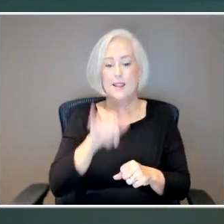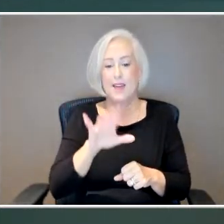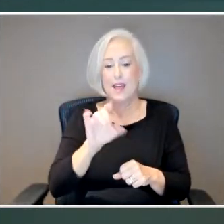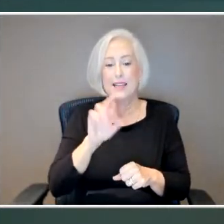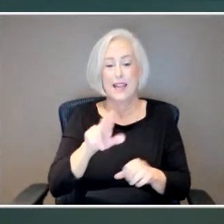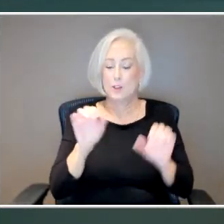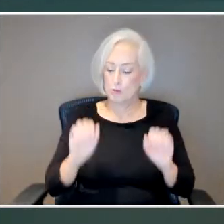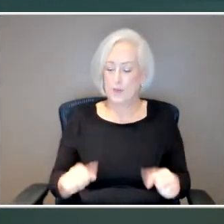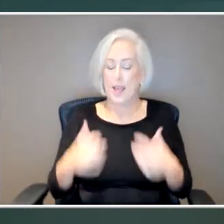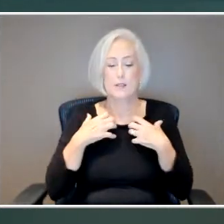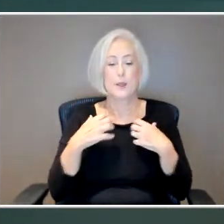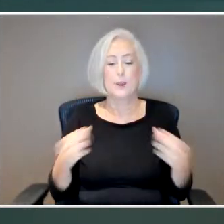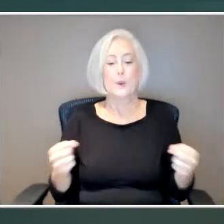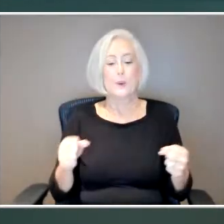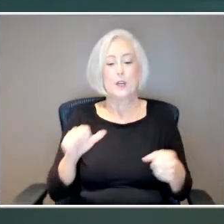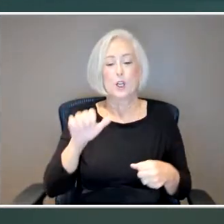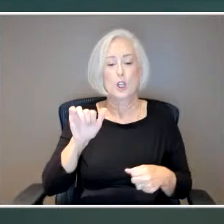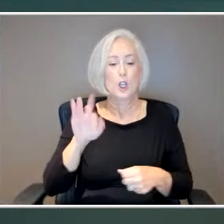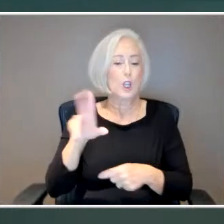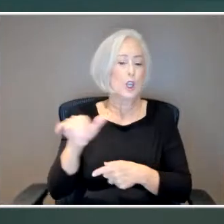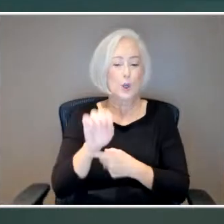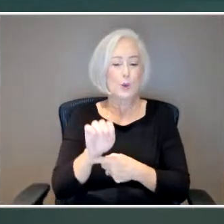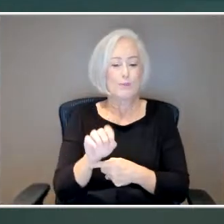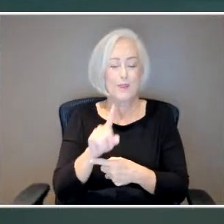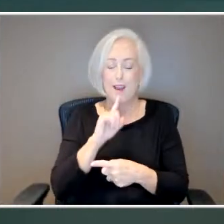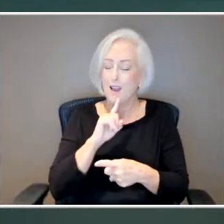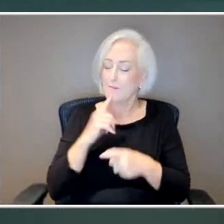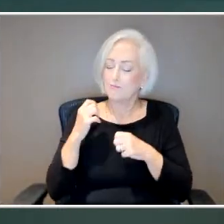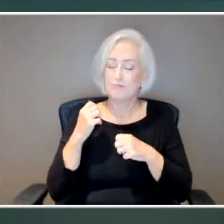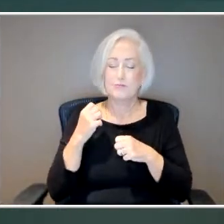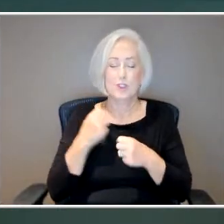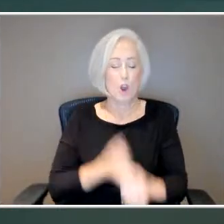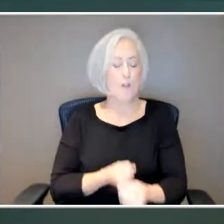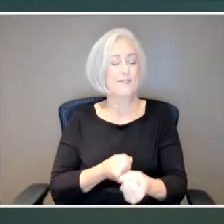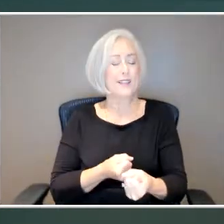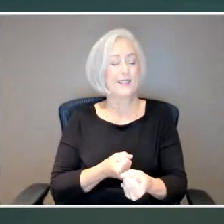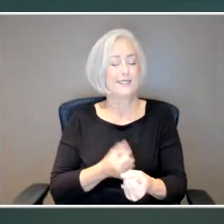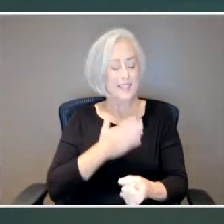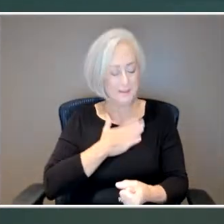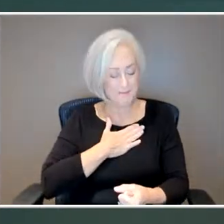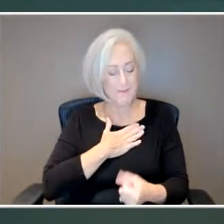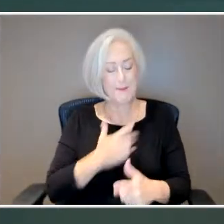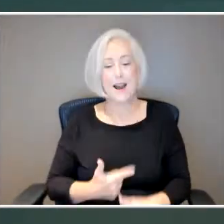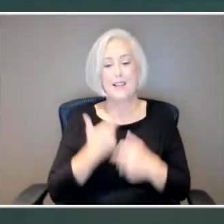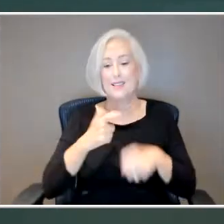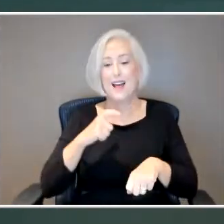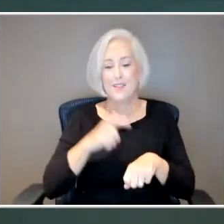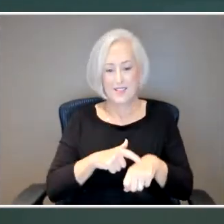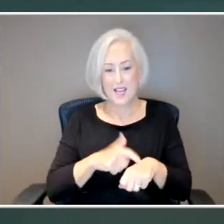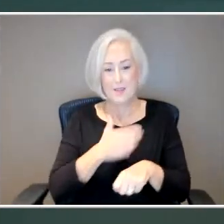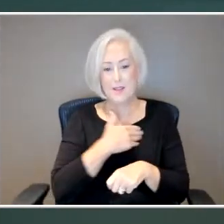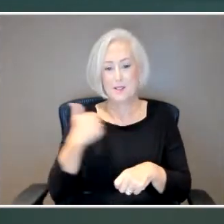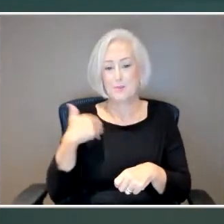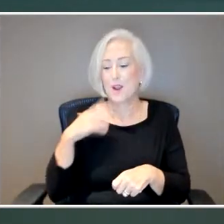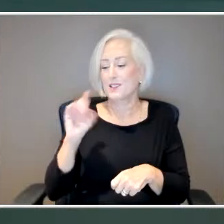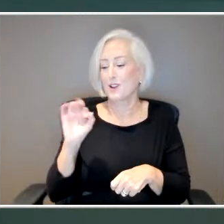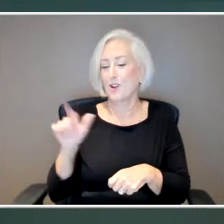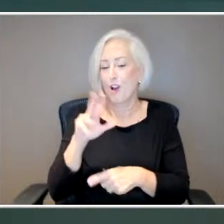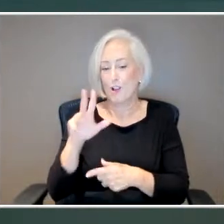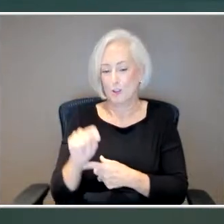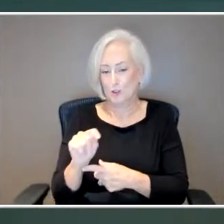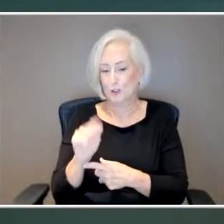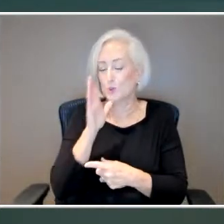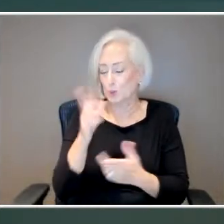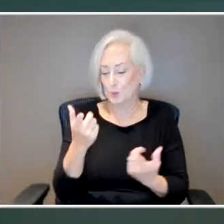cured. We're going to get there. I'm confident in hopefully my lifetime as a breast oncologist. But I